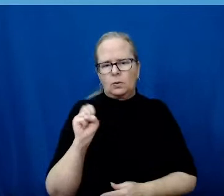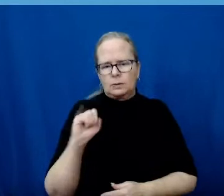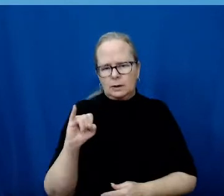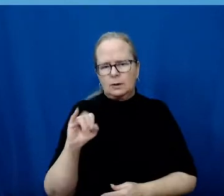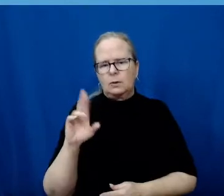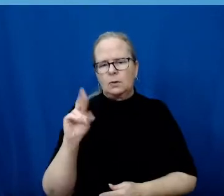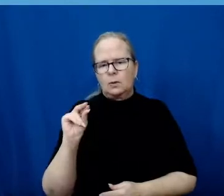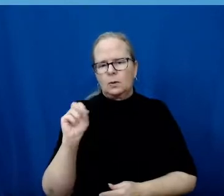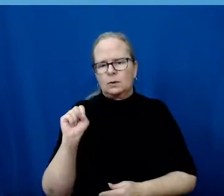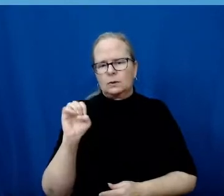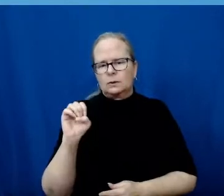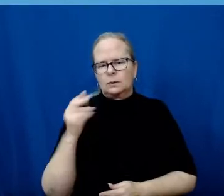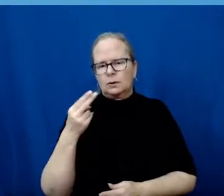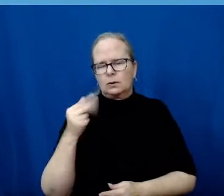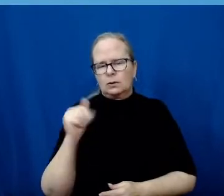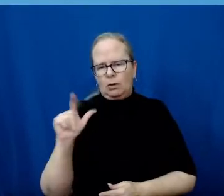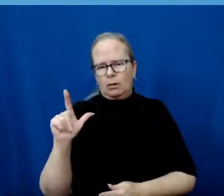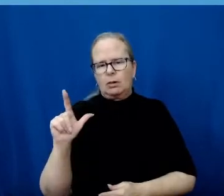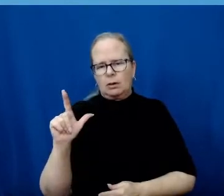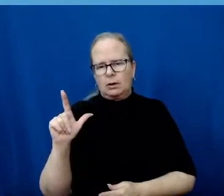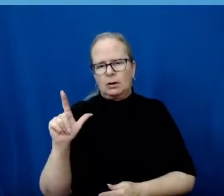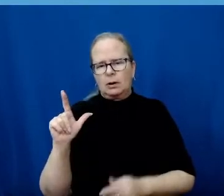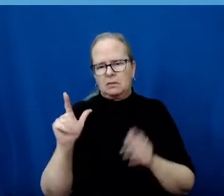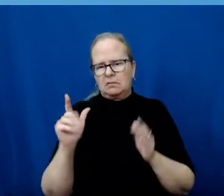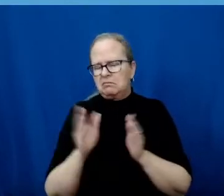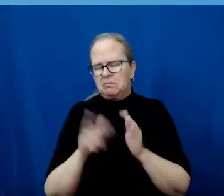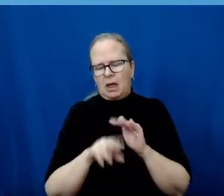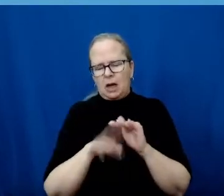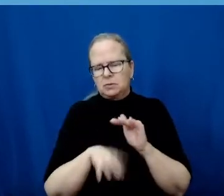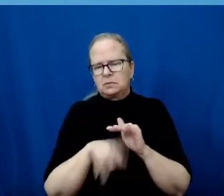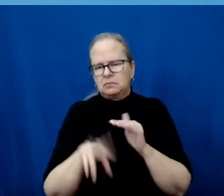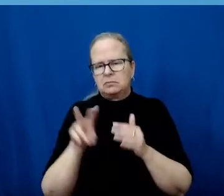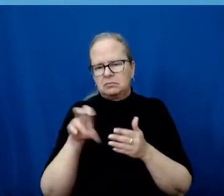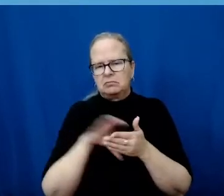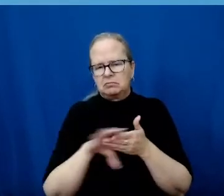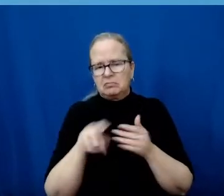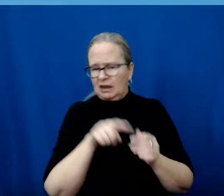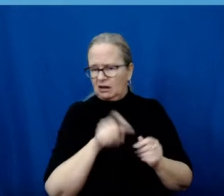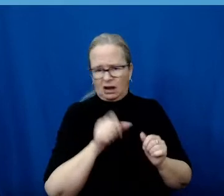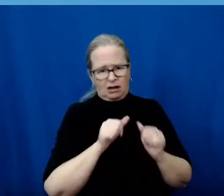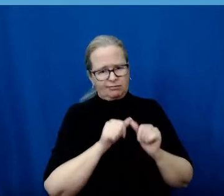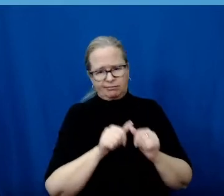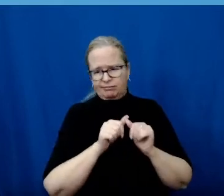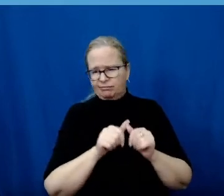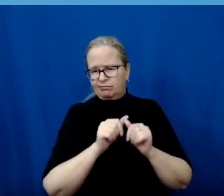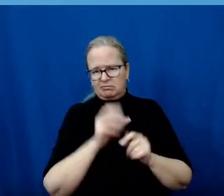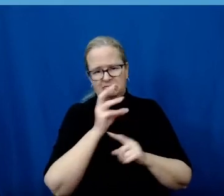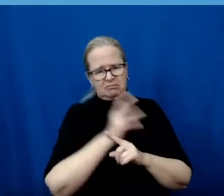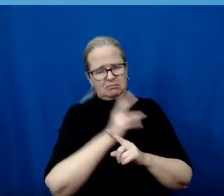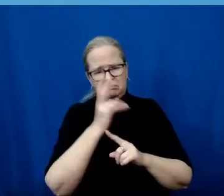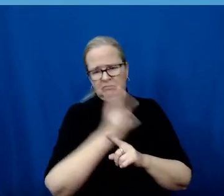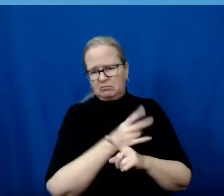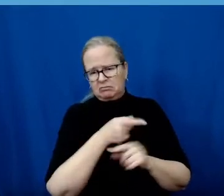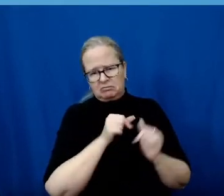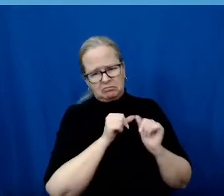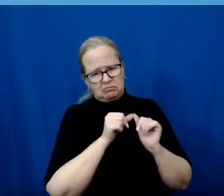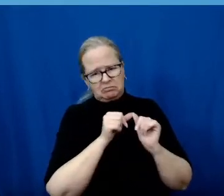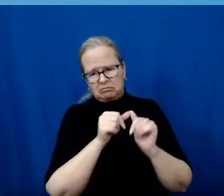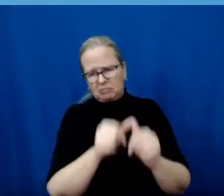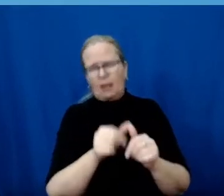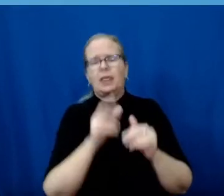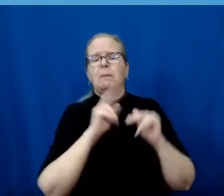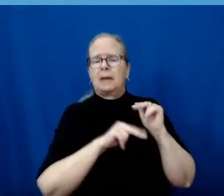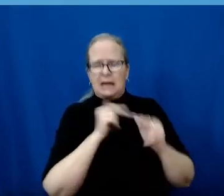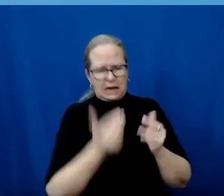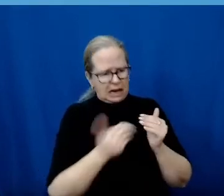last easily 6 to 7 months before you have to rebuild them again. And so we'll show some photographs of that